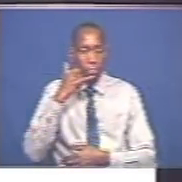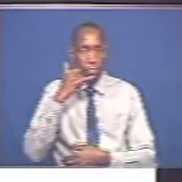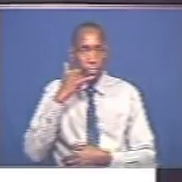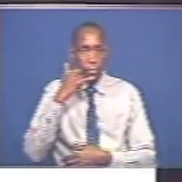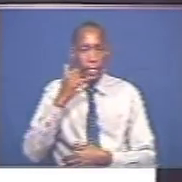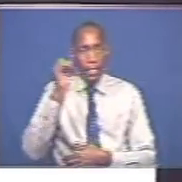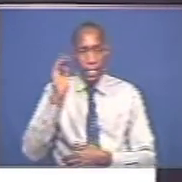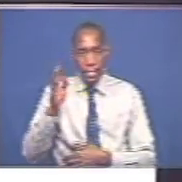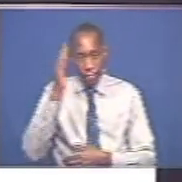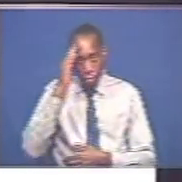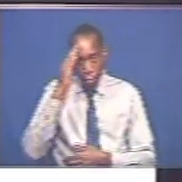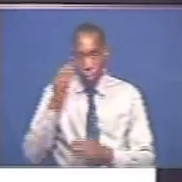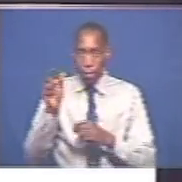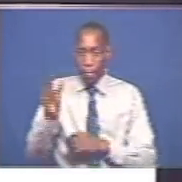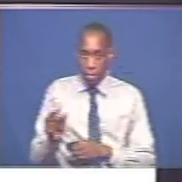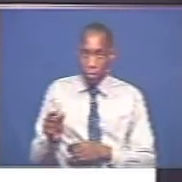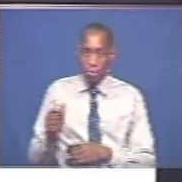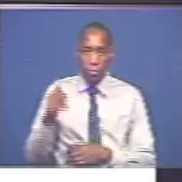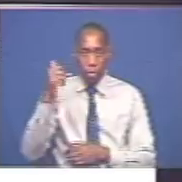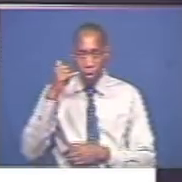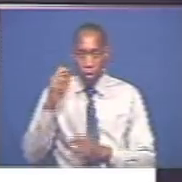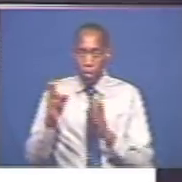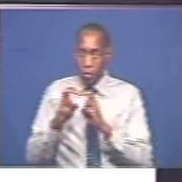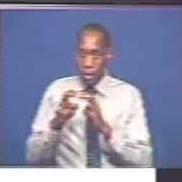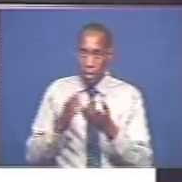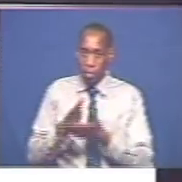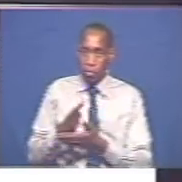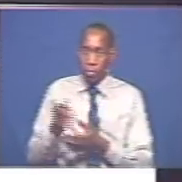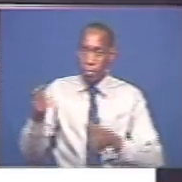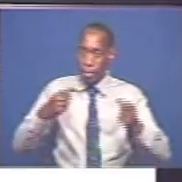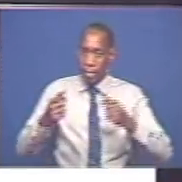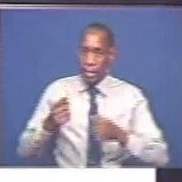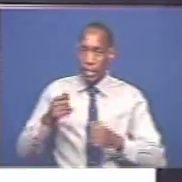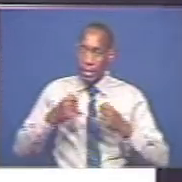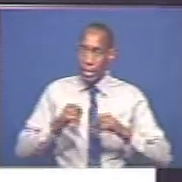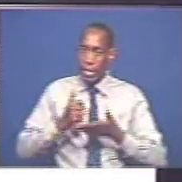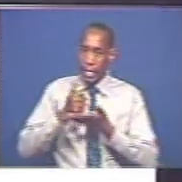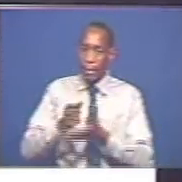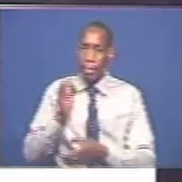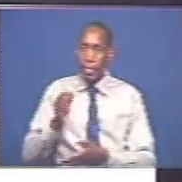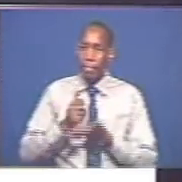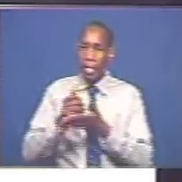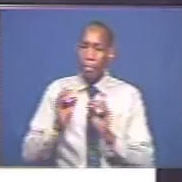know them, make a call. If you don't know them, contact them maybe through inbox and try to help. And if you can't, just go.